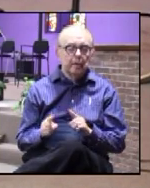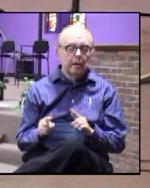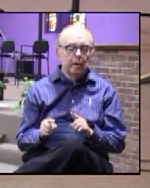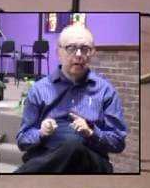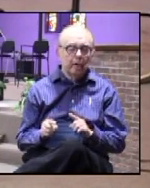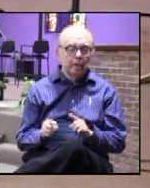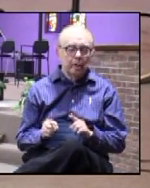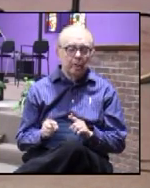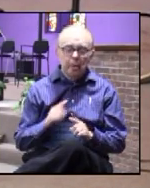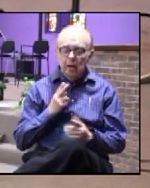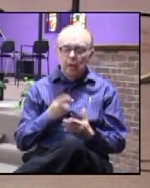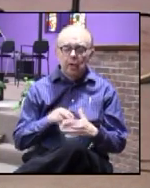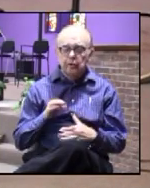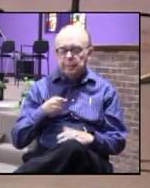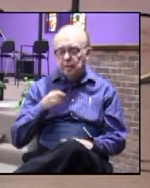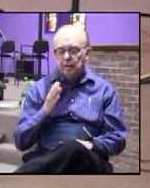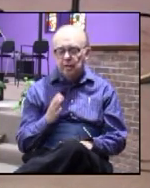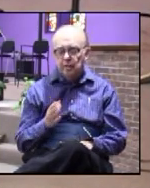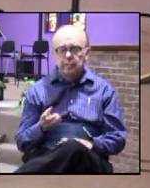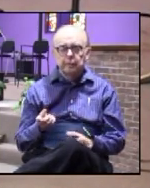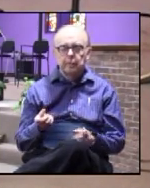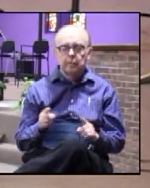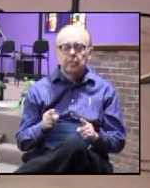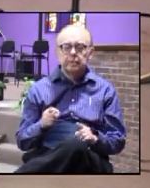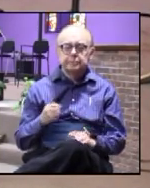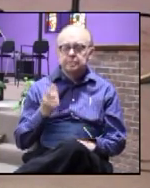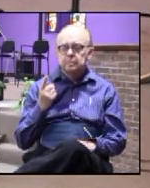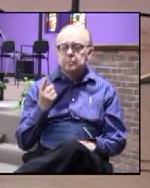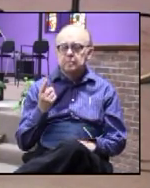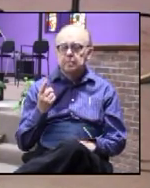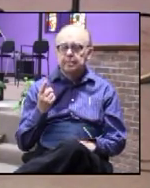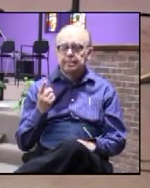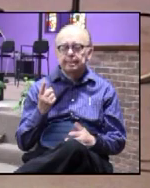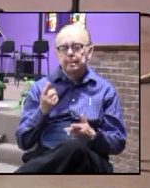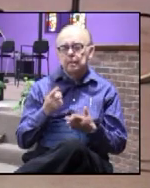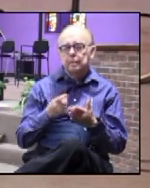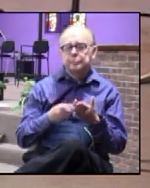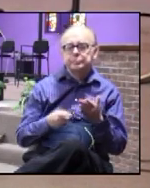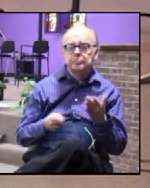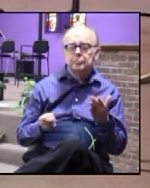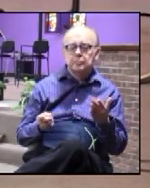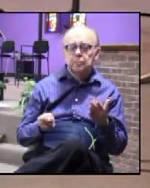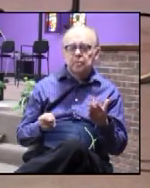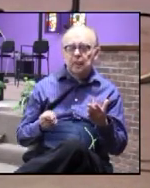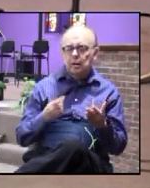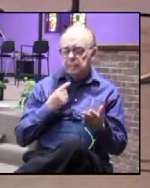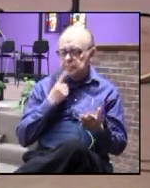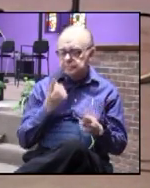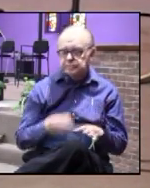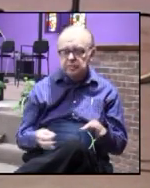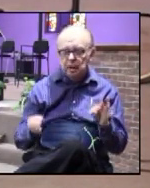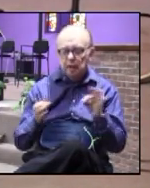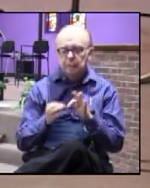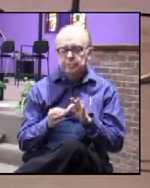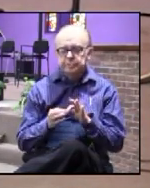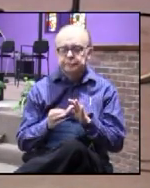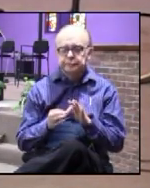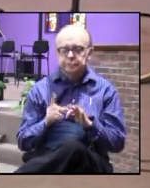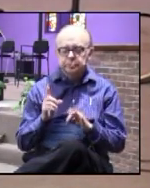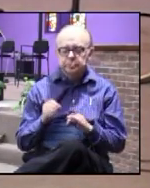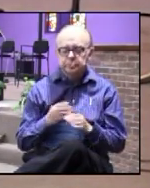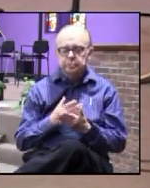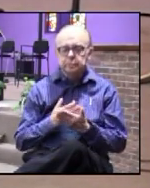It is the Holy Spirit of God. When we understand what is, when he says it's important or needed